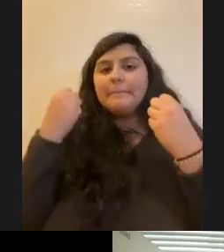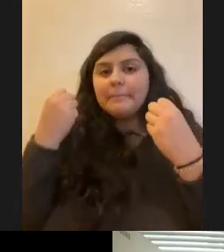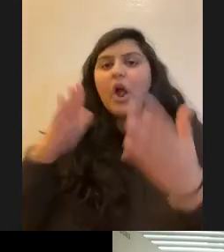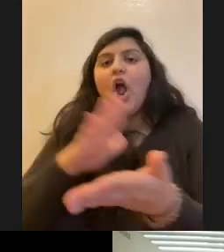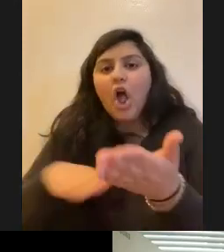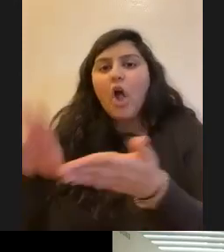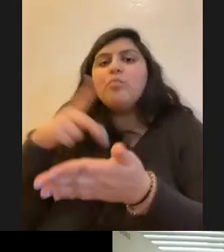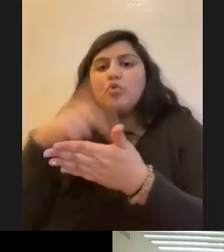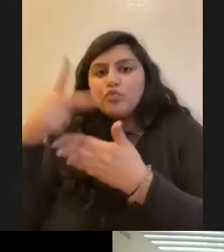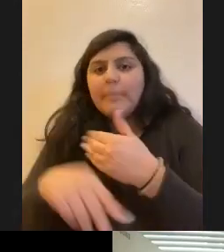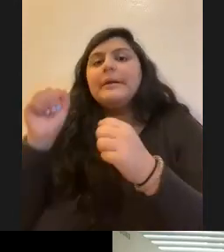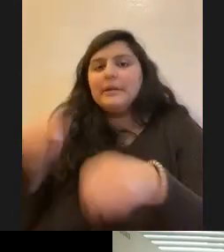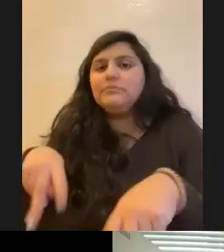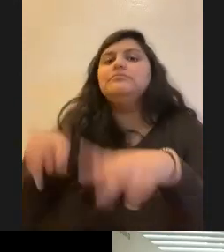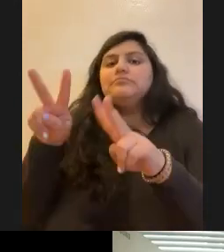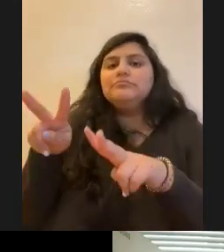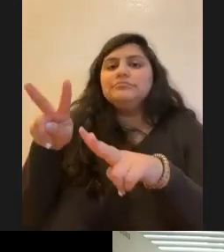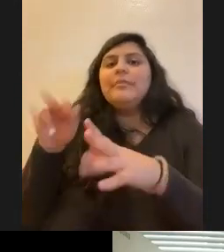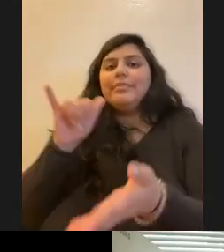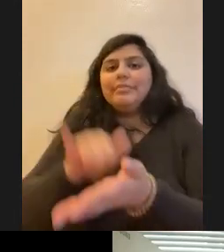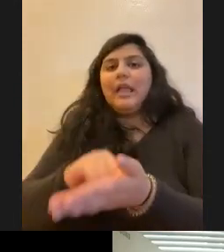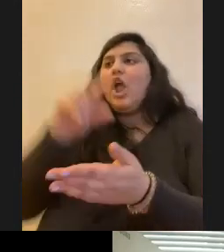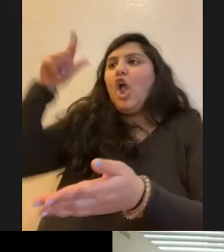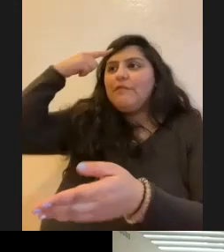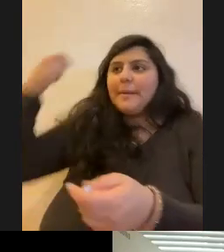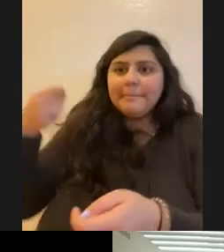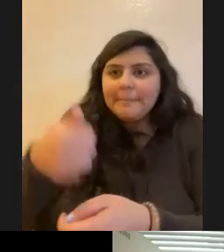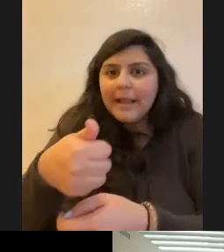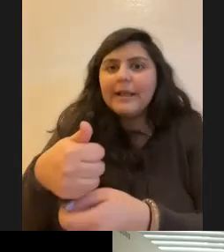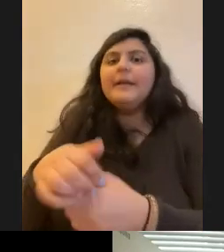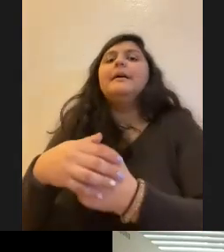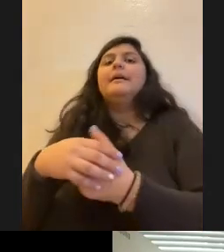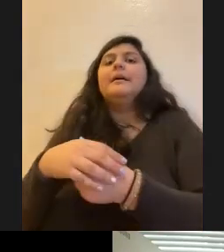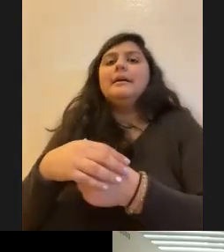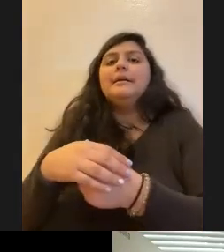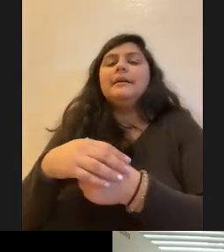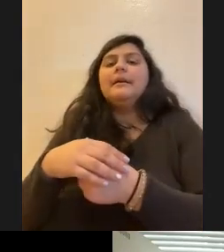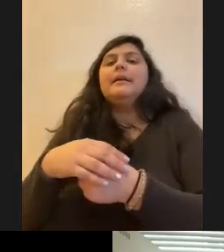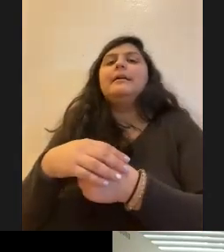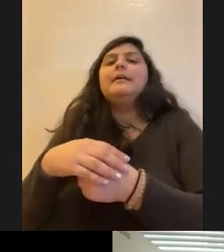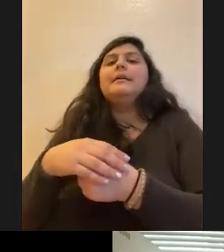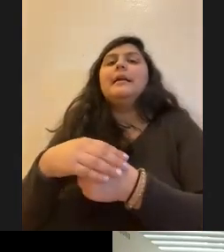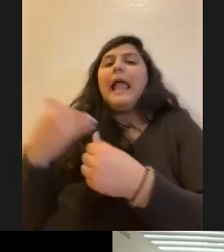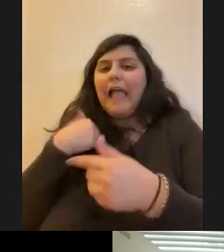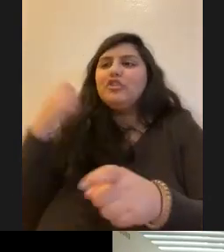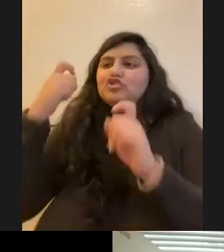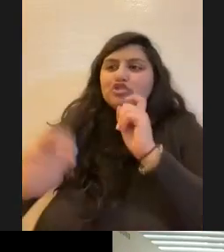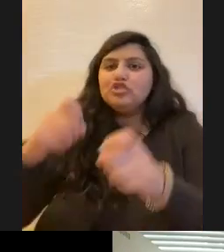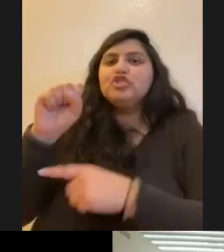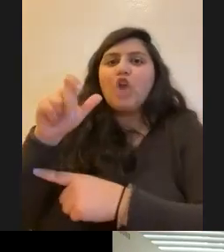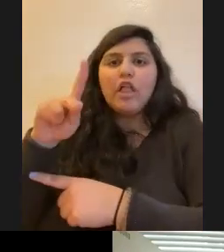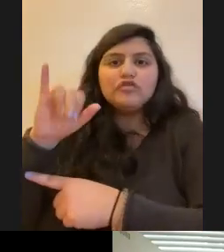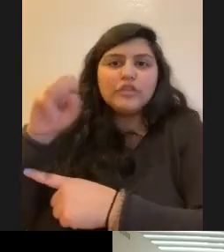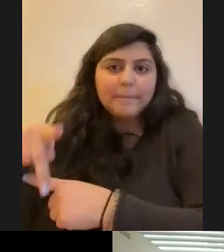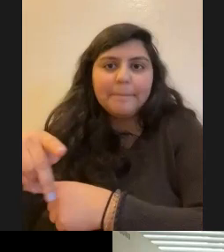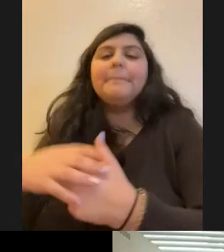programs you can look up, especially sponsored by government agencies, and they usually might be paid and have some sort of scholarship with it.